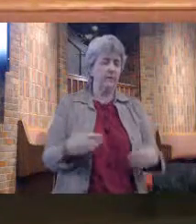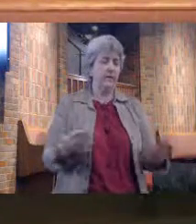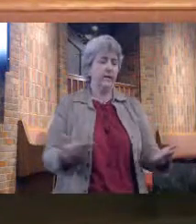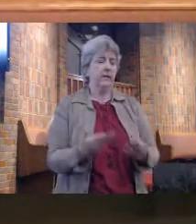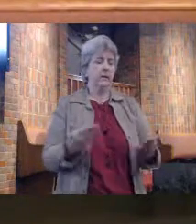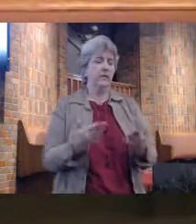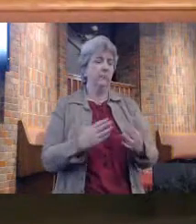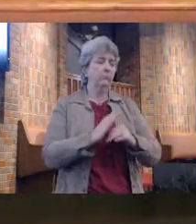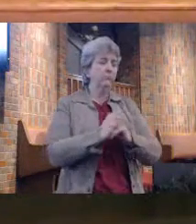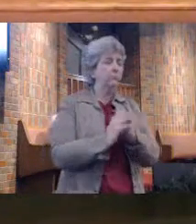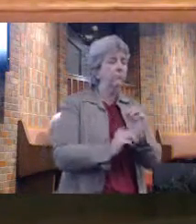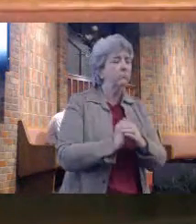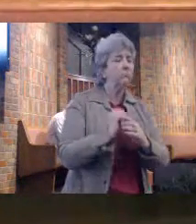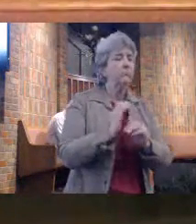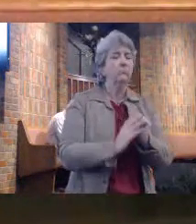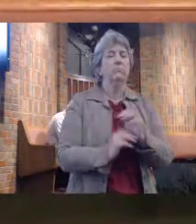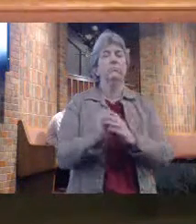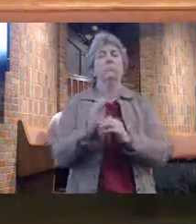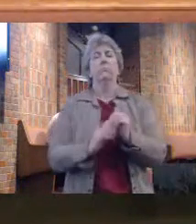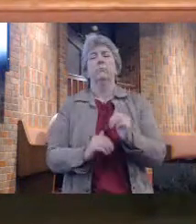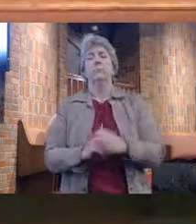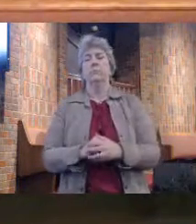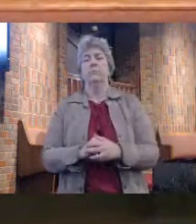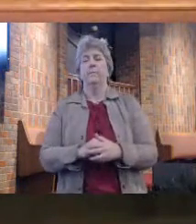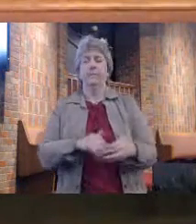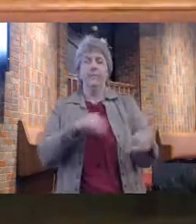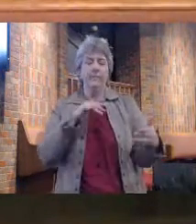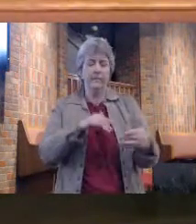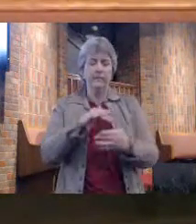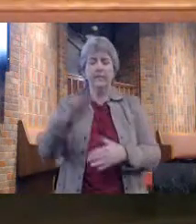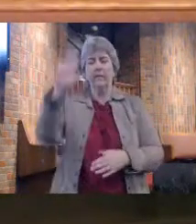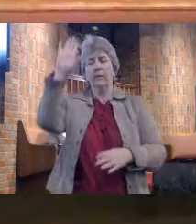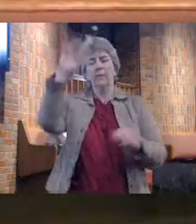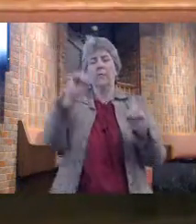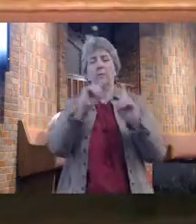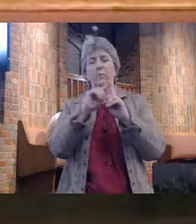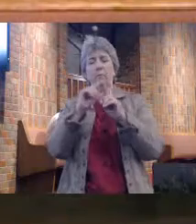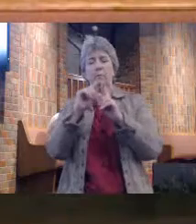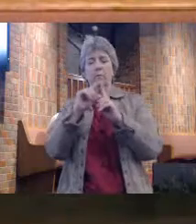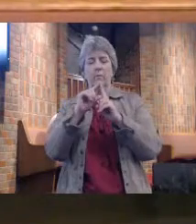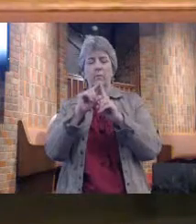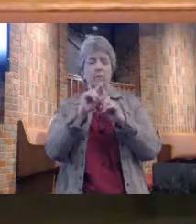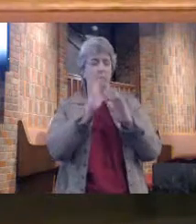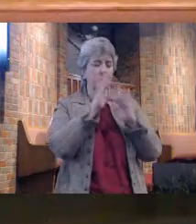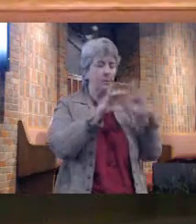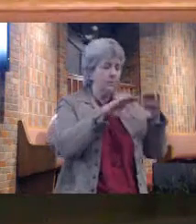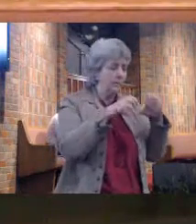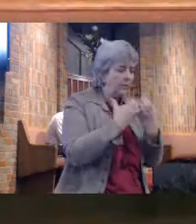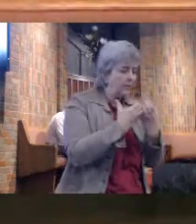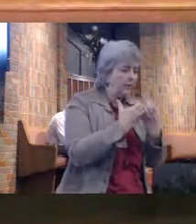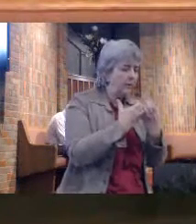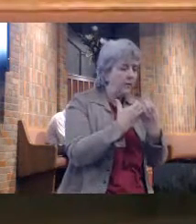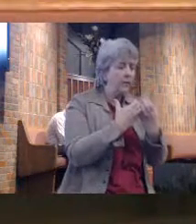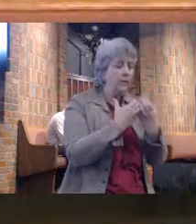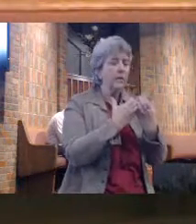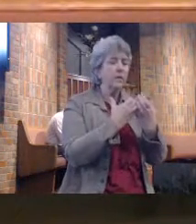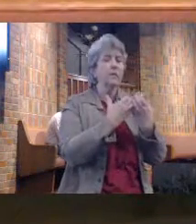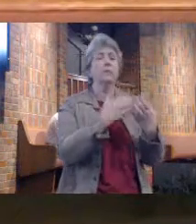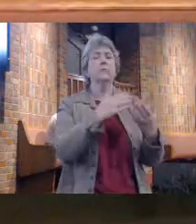its comforts and study thy word from Bible class and have worship this